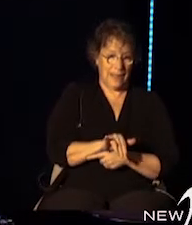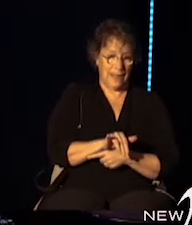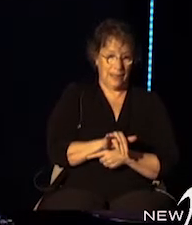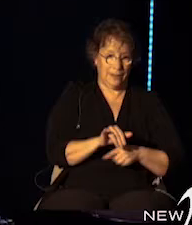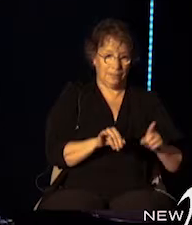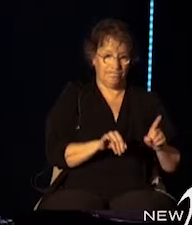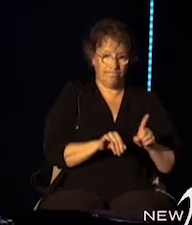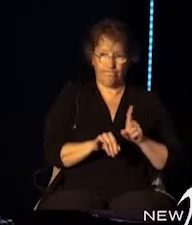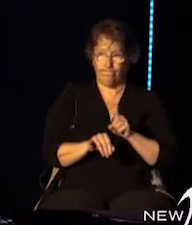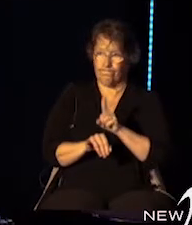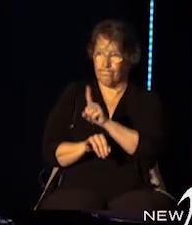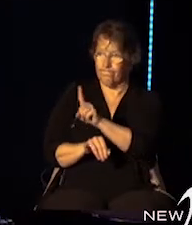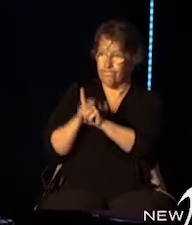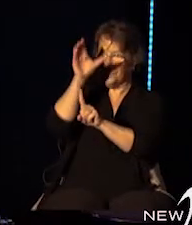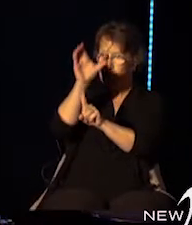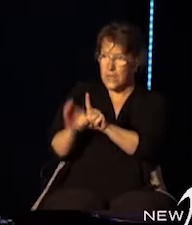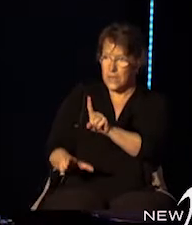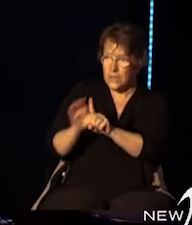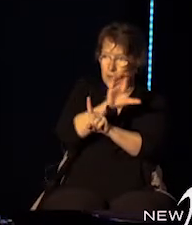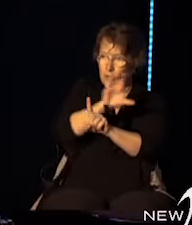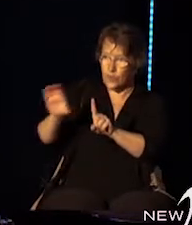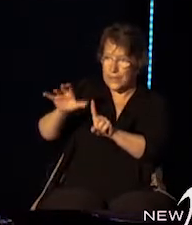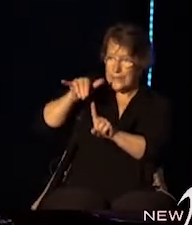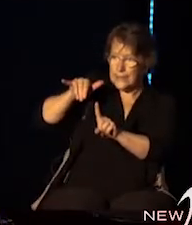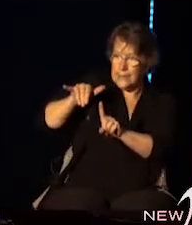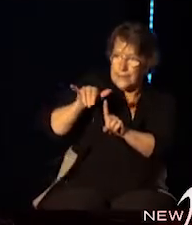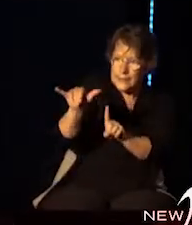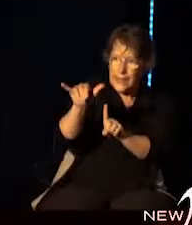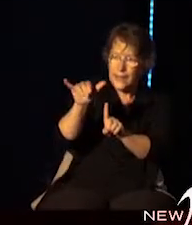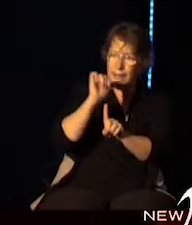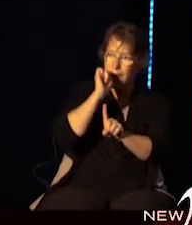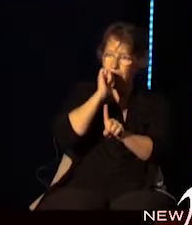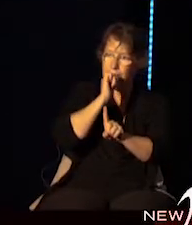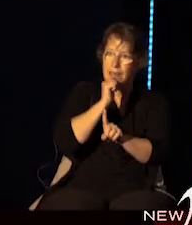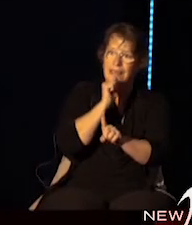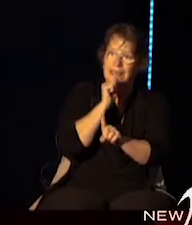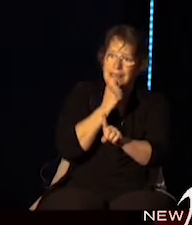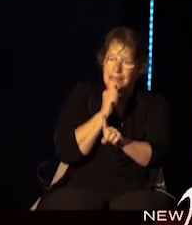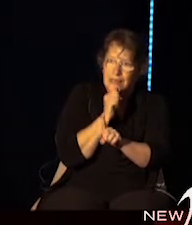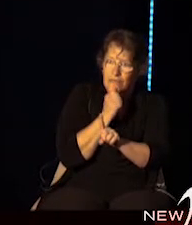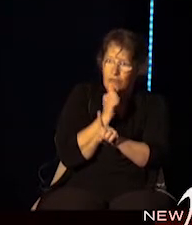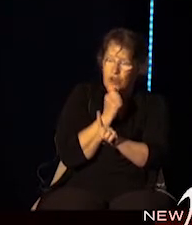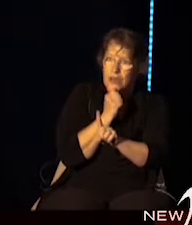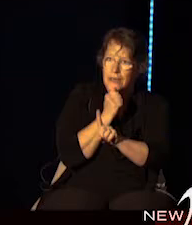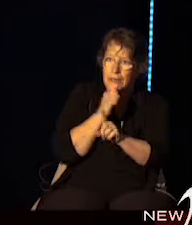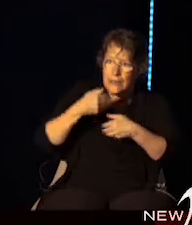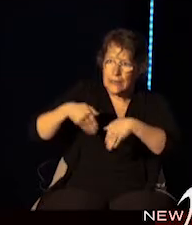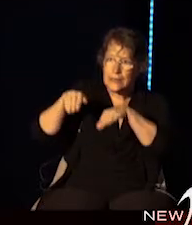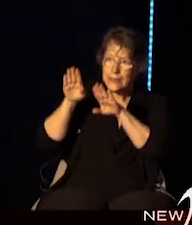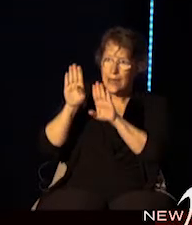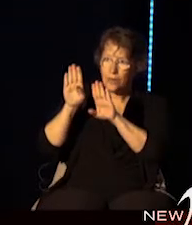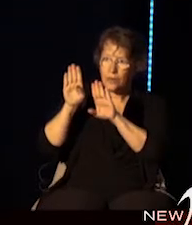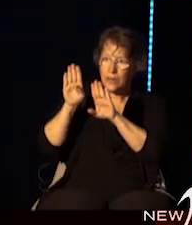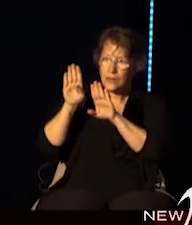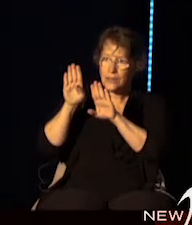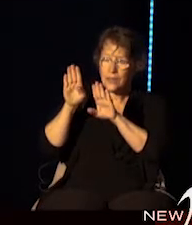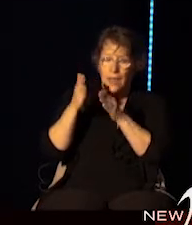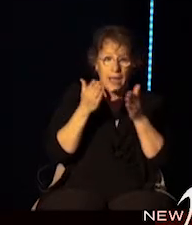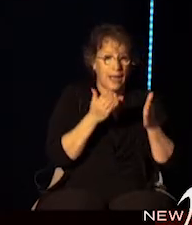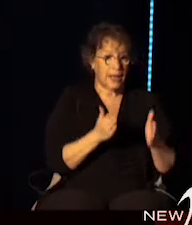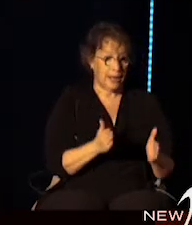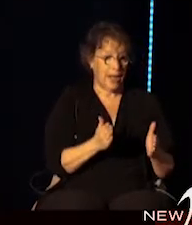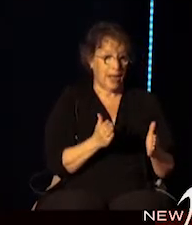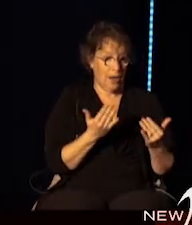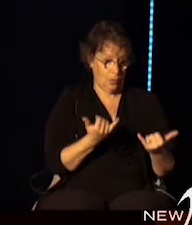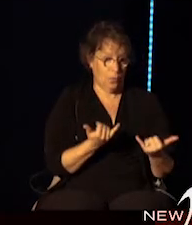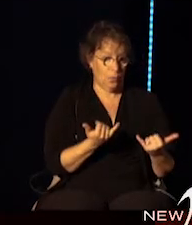he suffered, because he sacrificed, new life is now available to everyone who calls on